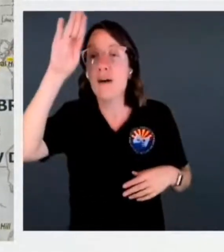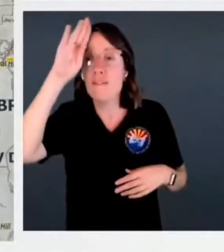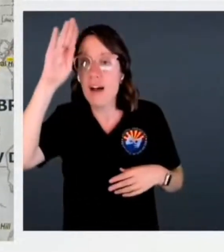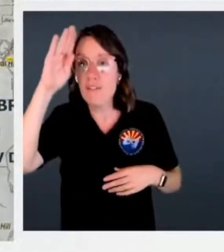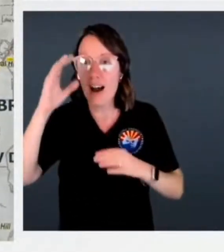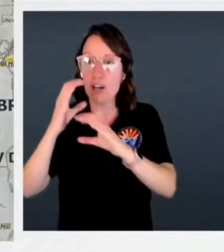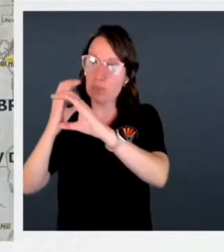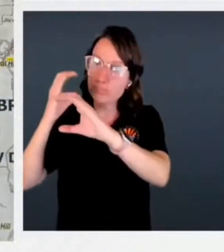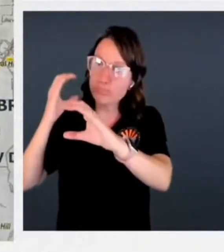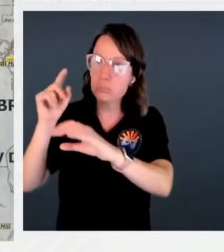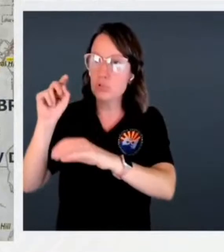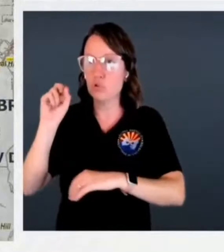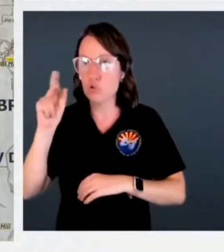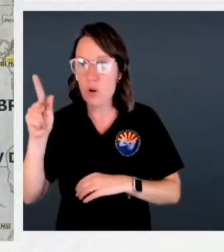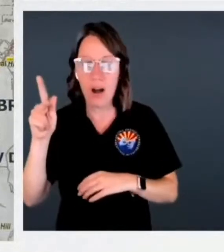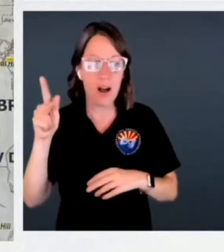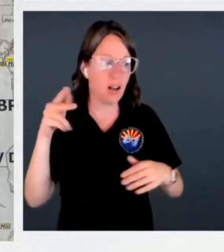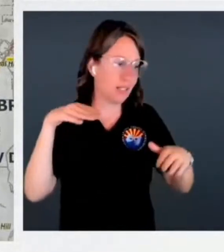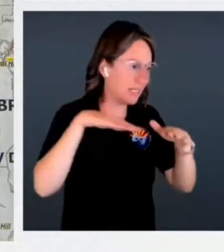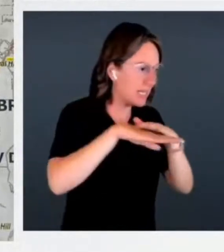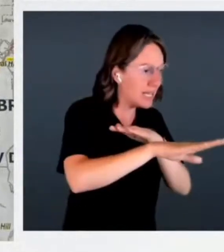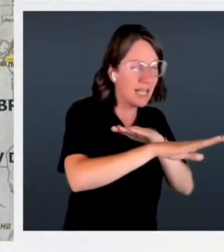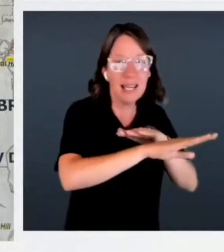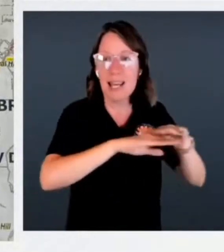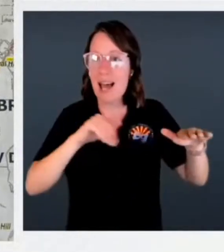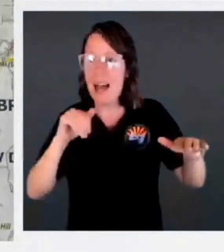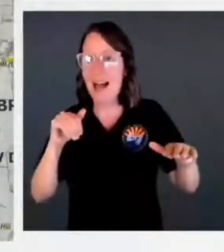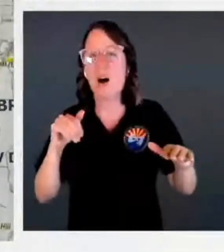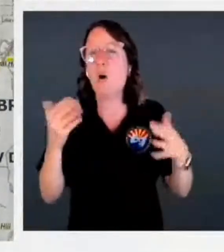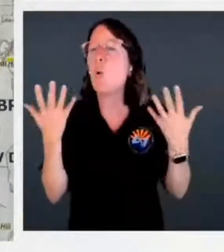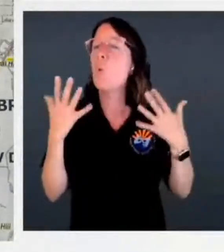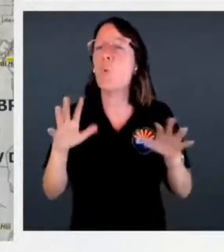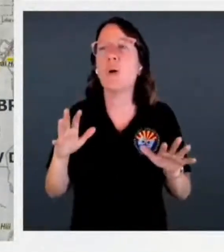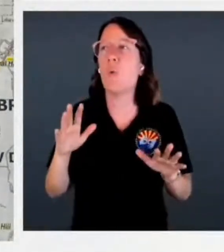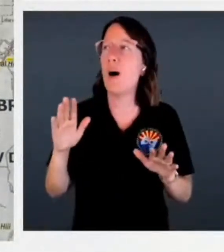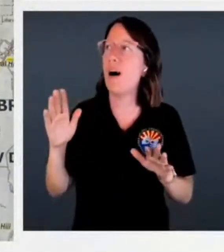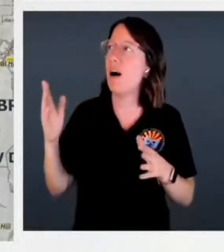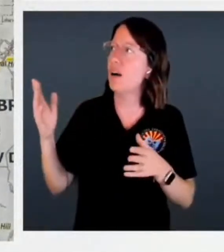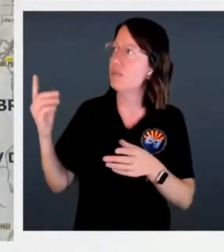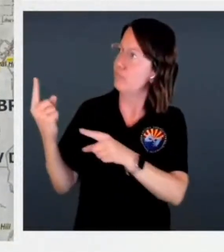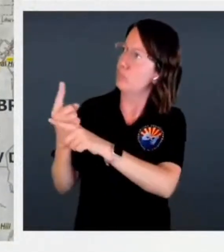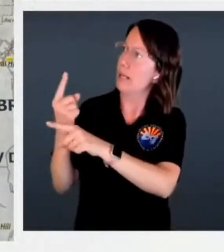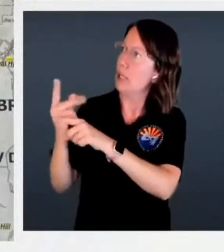kinds of work being done on the roads. We can't have traffic in there. And,